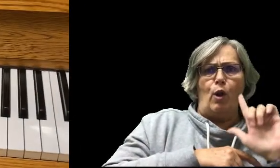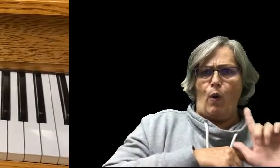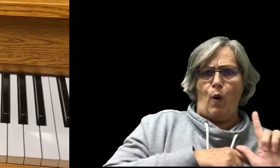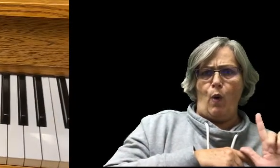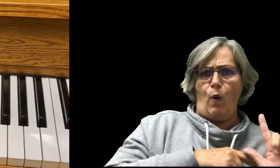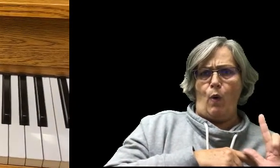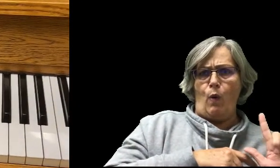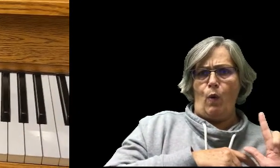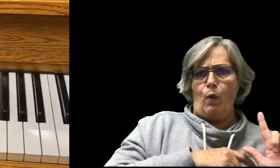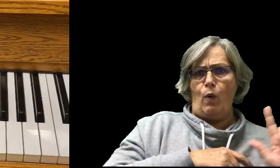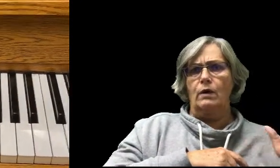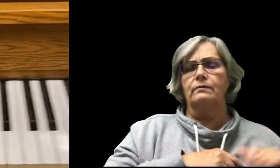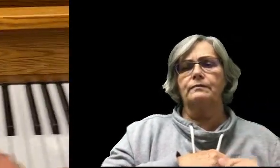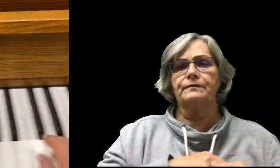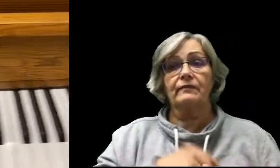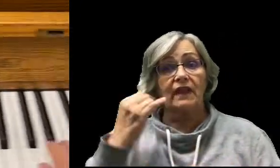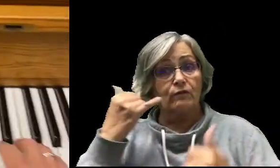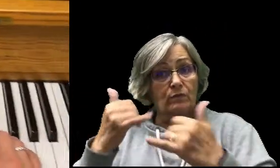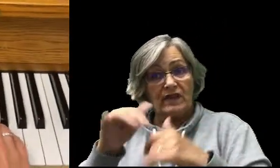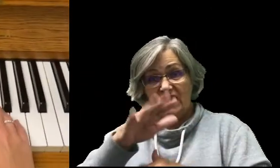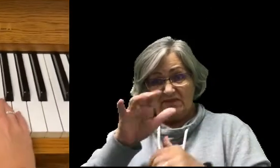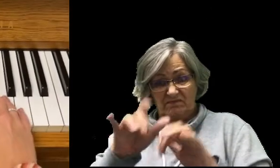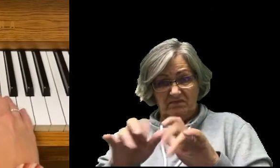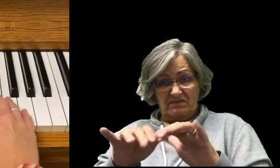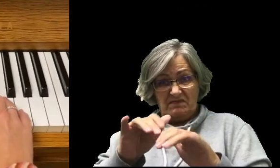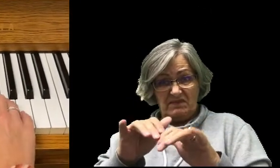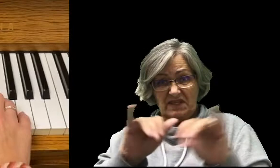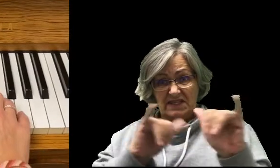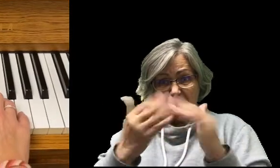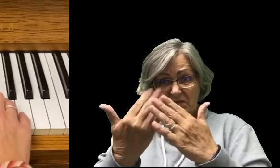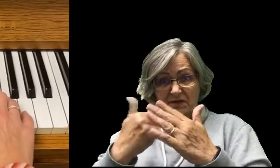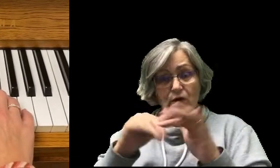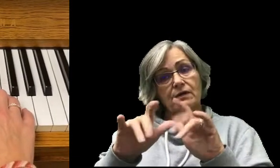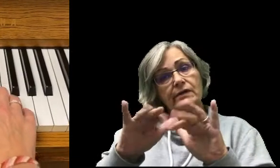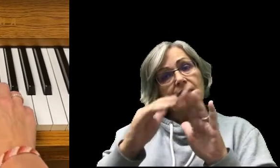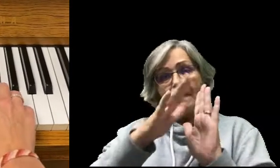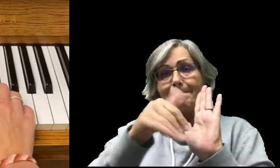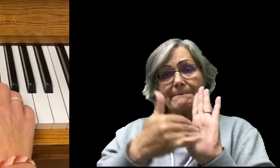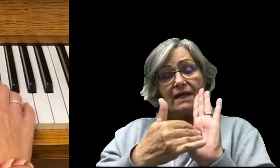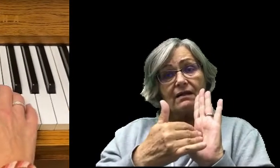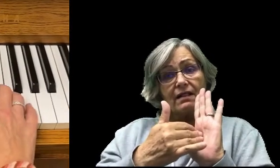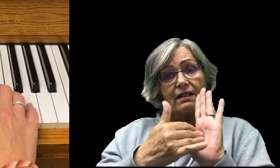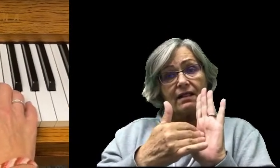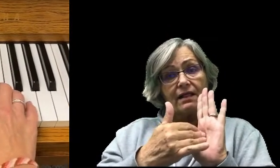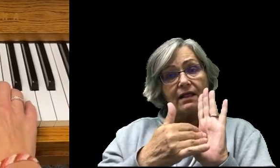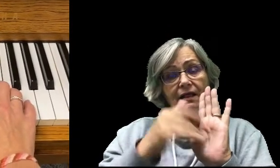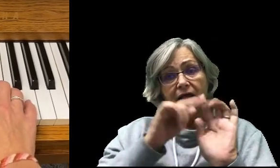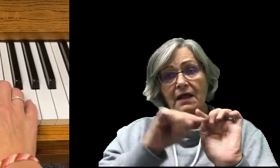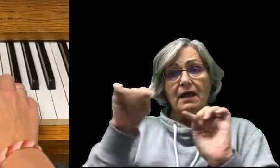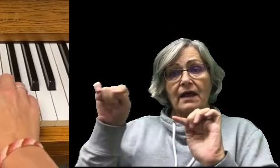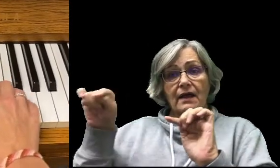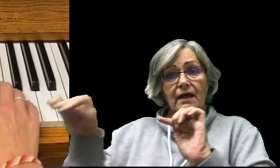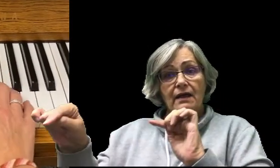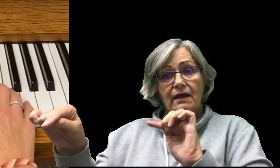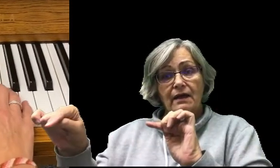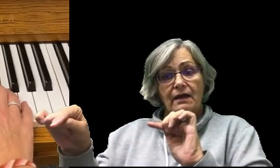it's very low. If we play a note where we were before, it's right in the middle keyboard. And